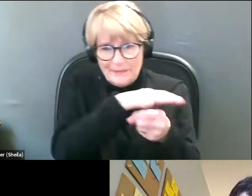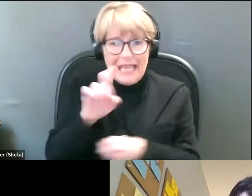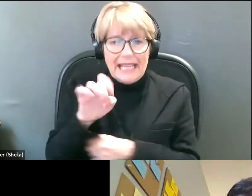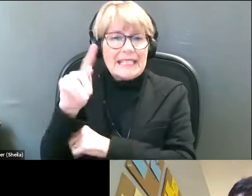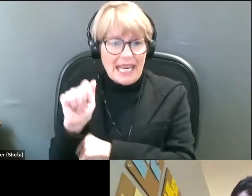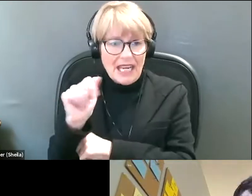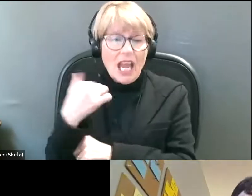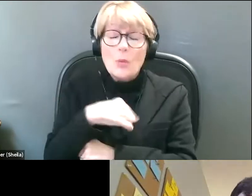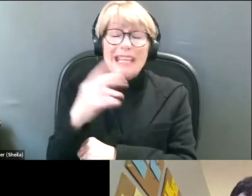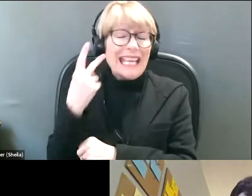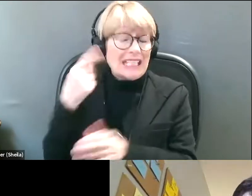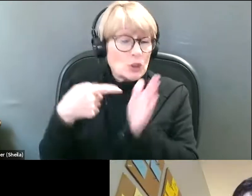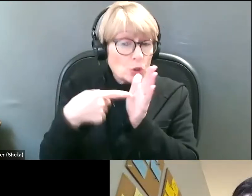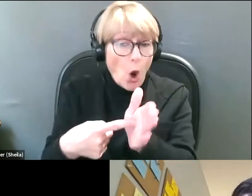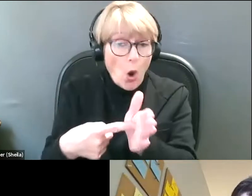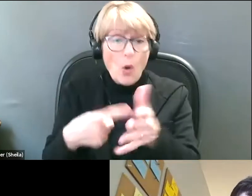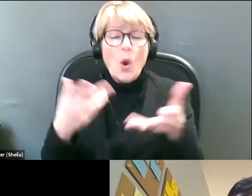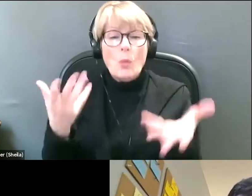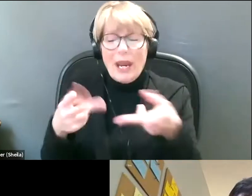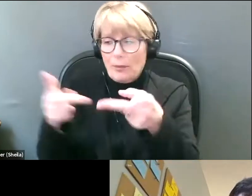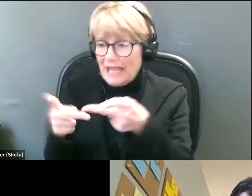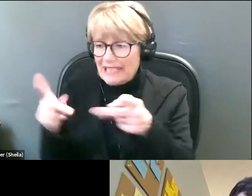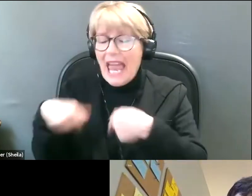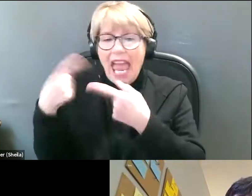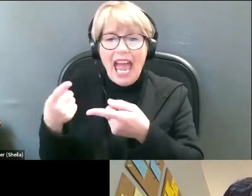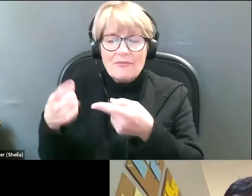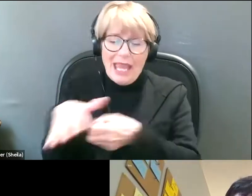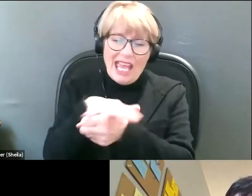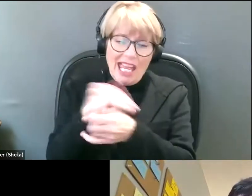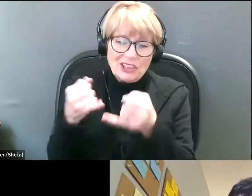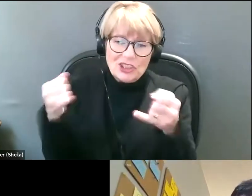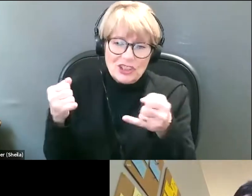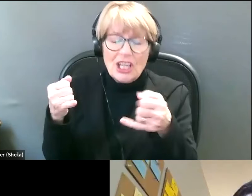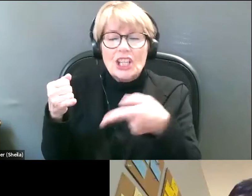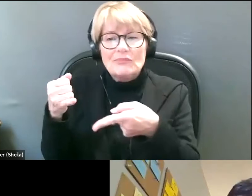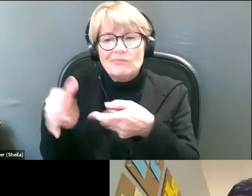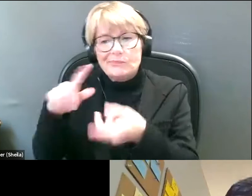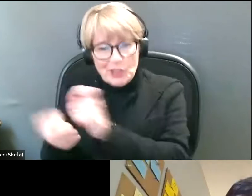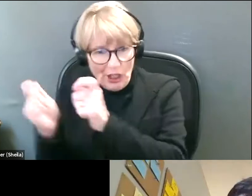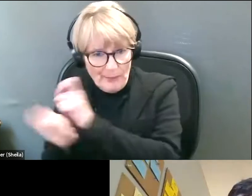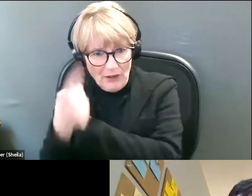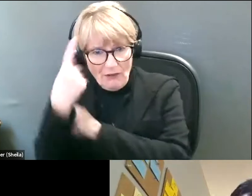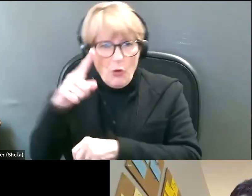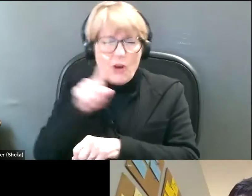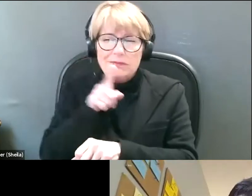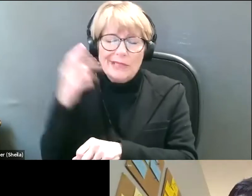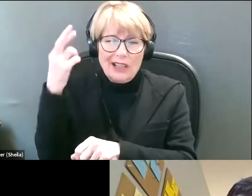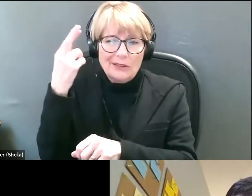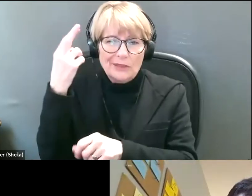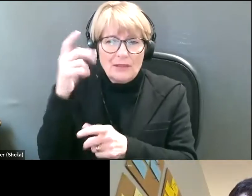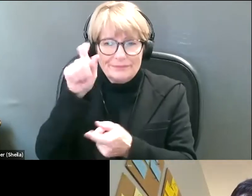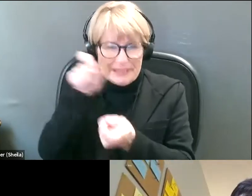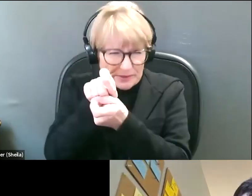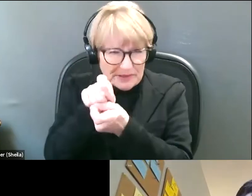that a place has been gerrymandered. We also work in the field of law. We have a legal team that analyzes statutes, what governments are doing,